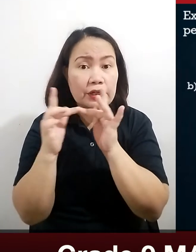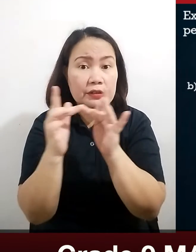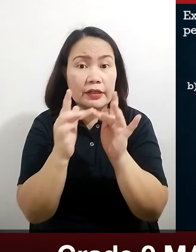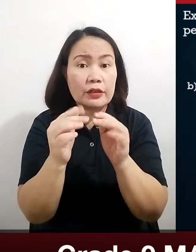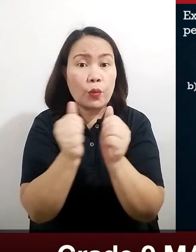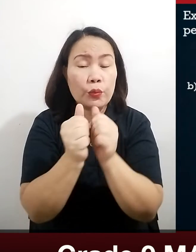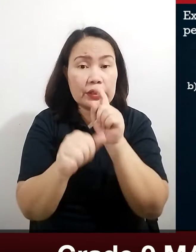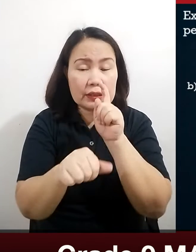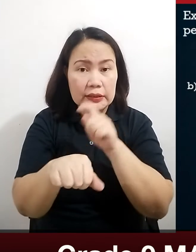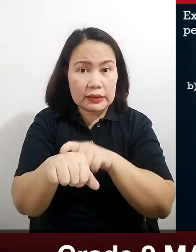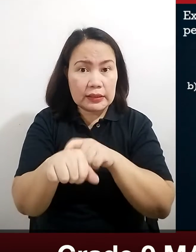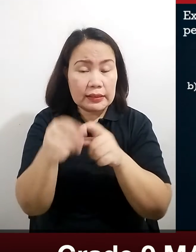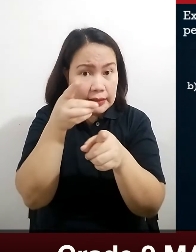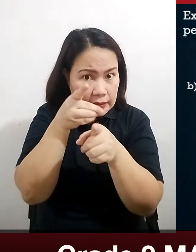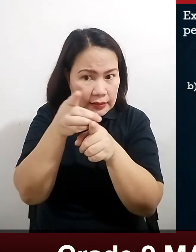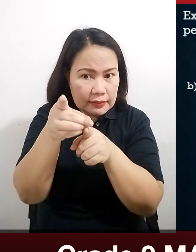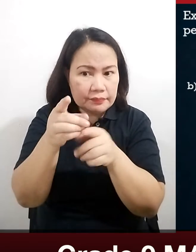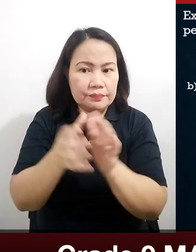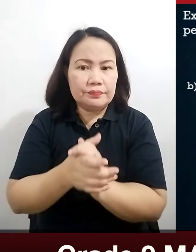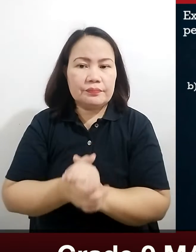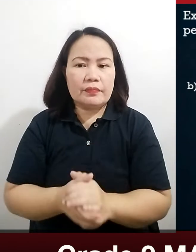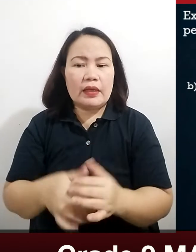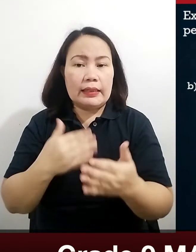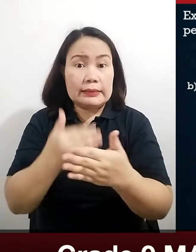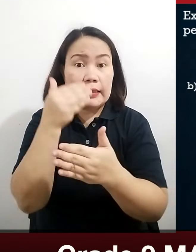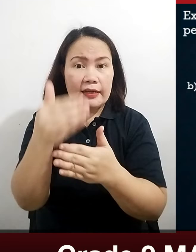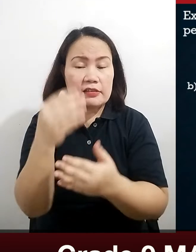Next, draw the graph of d against t.